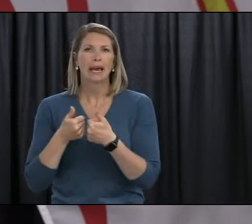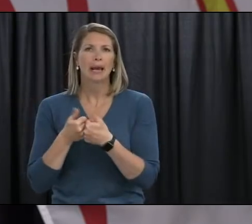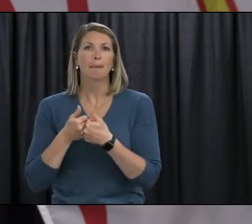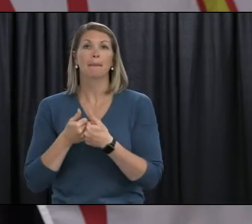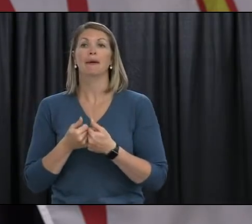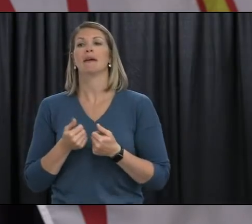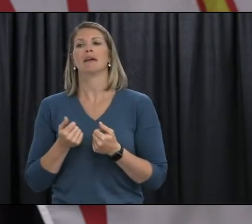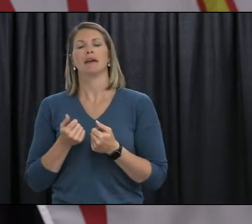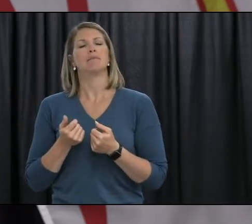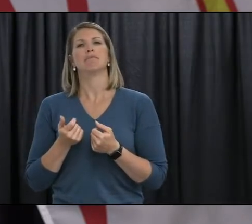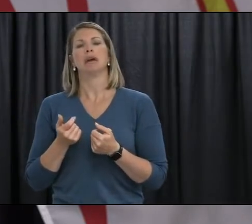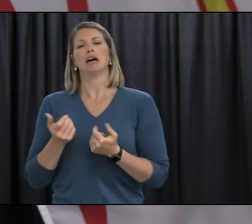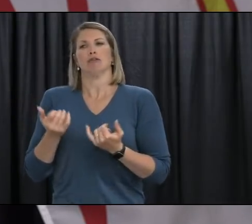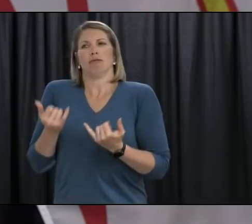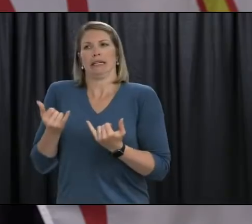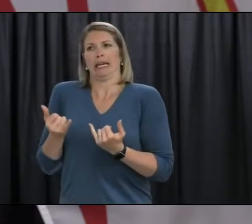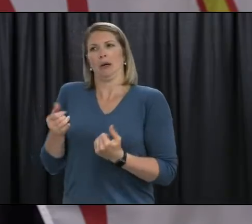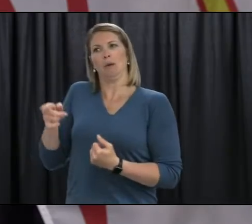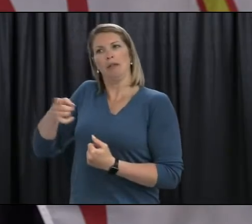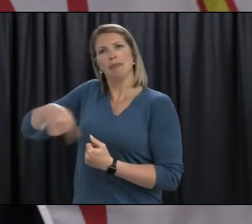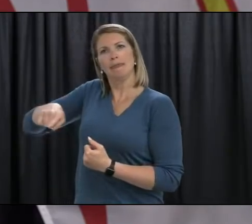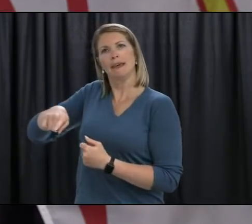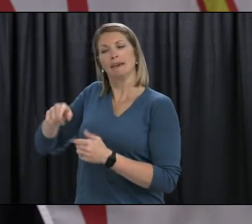federations and their sporting groups to